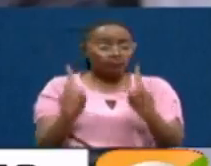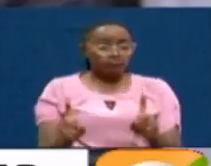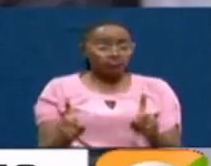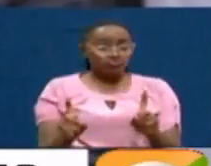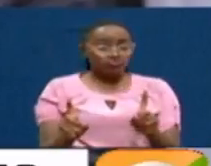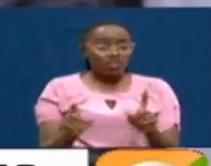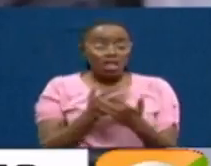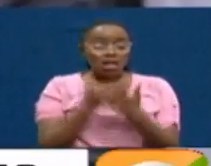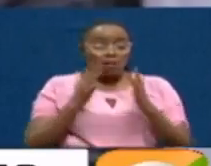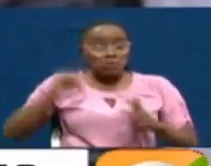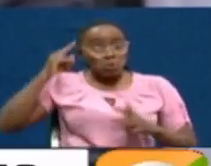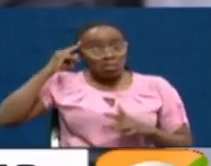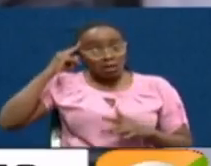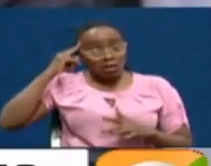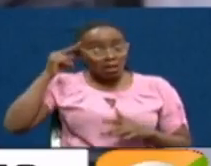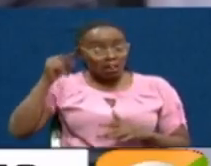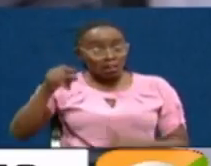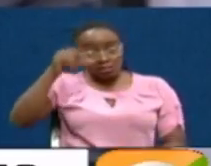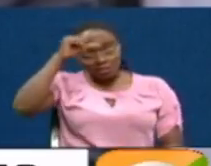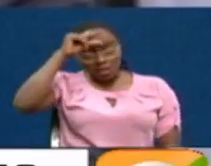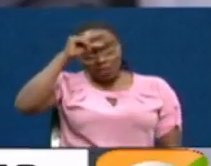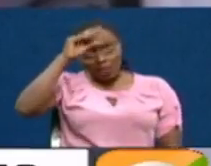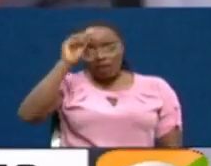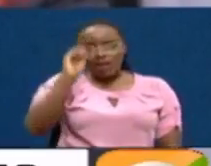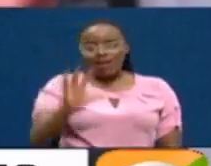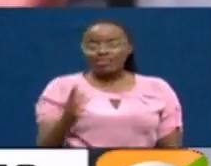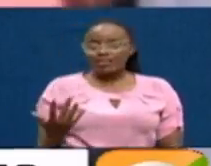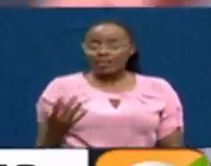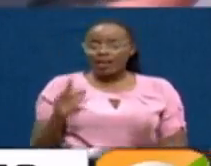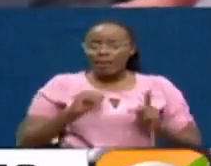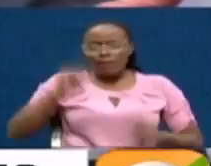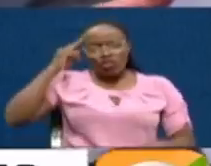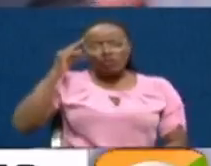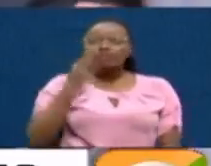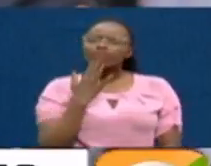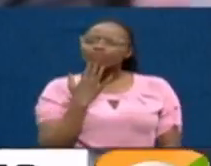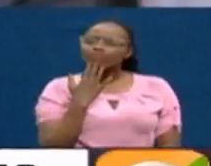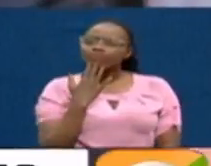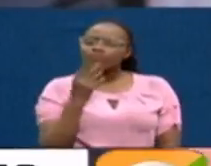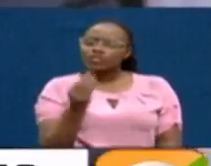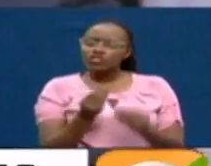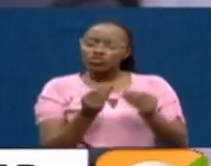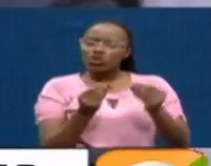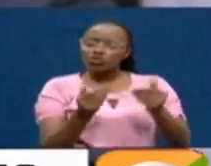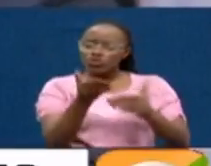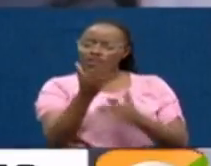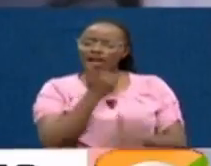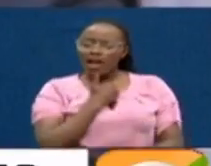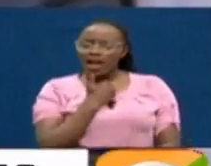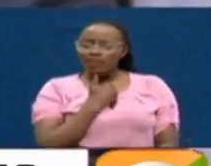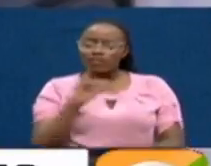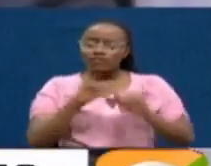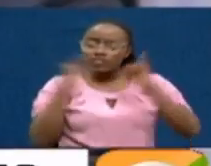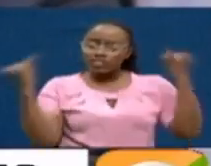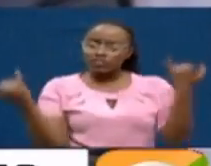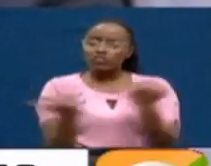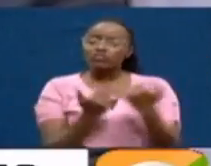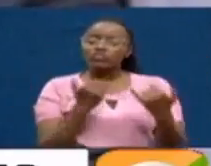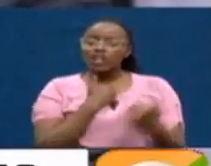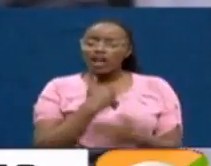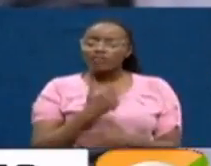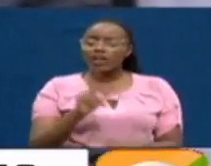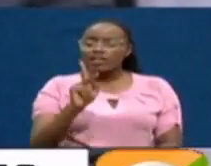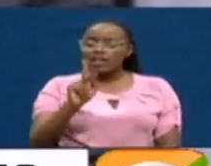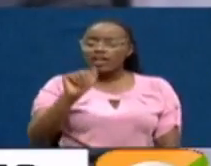nobody who's thinking like this in government. There's no one who's actually thought, by the way, the solutions are right here. And we have the institutions to be able to, the